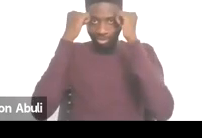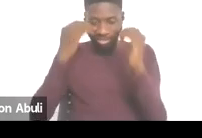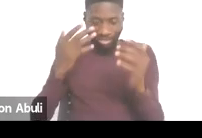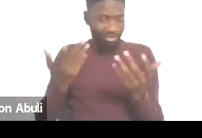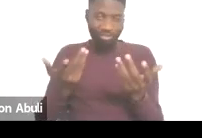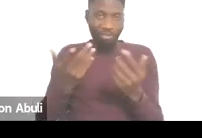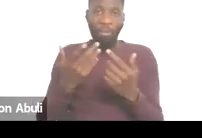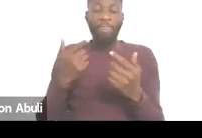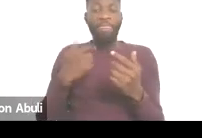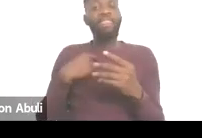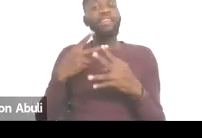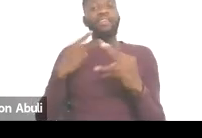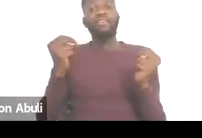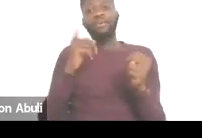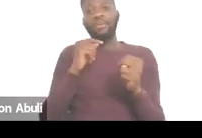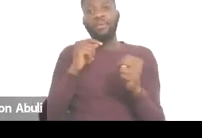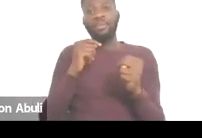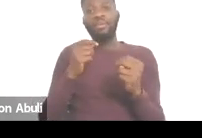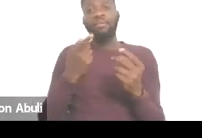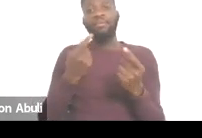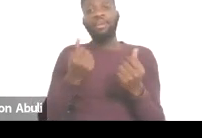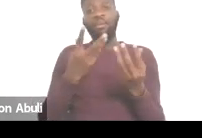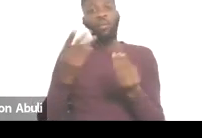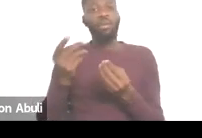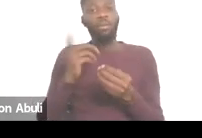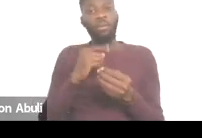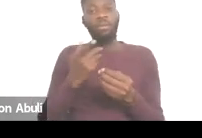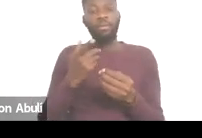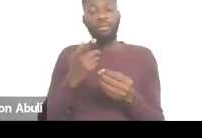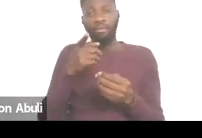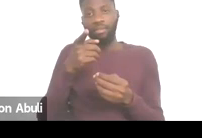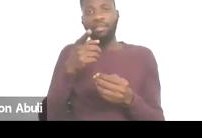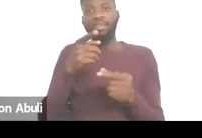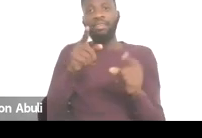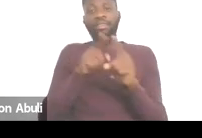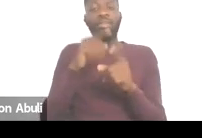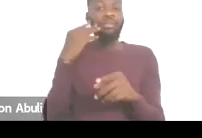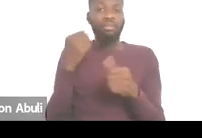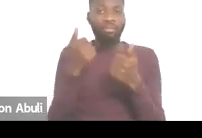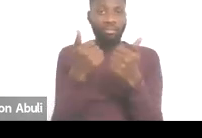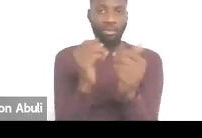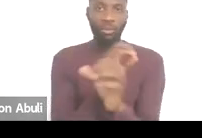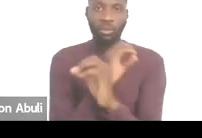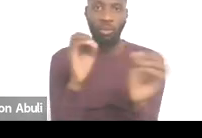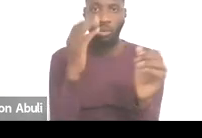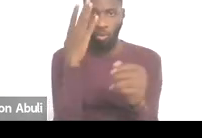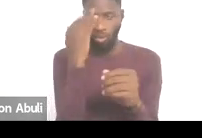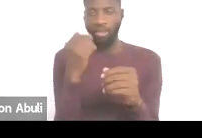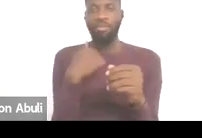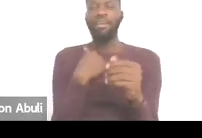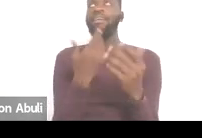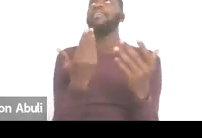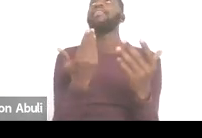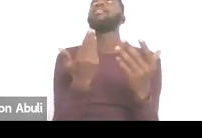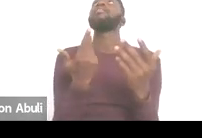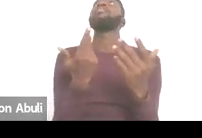I was conned, and that was not a good experience for me, since being